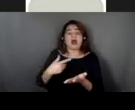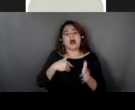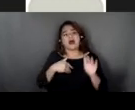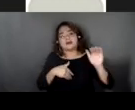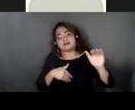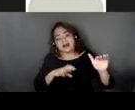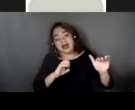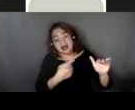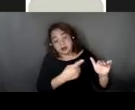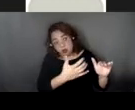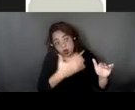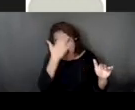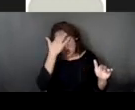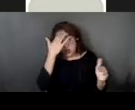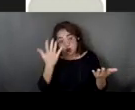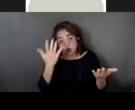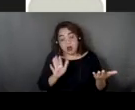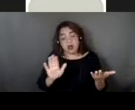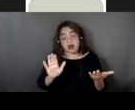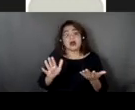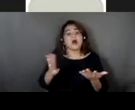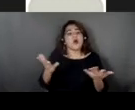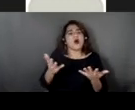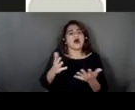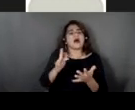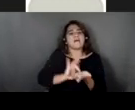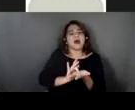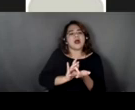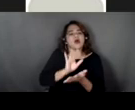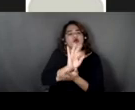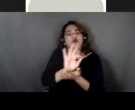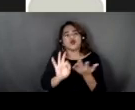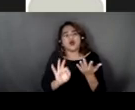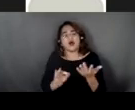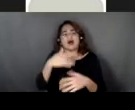we're talking about doing. These are the specific considerations around it.